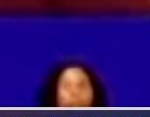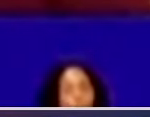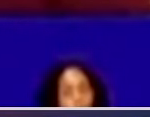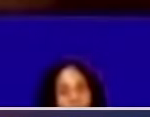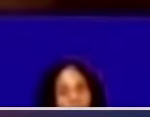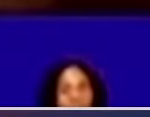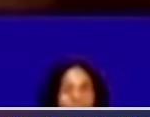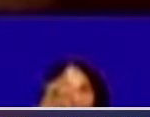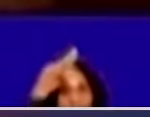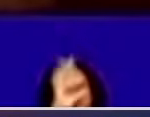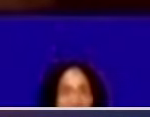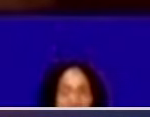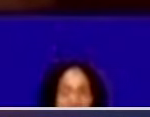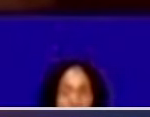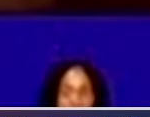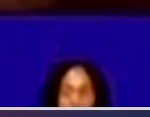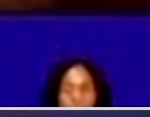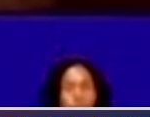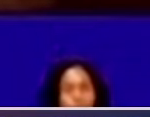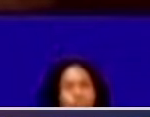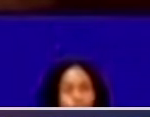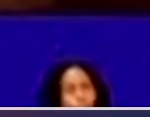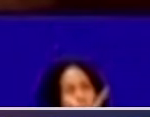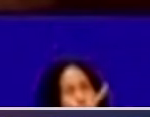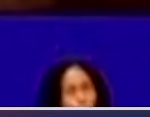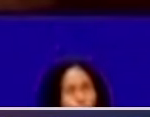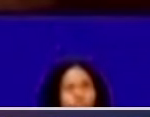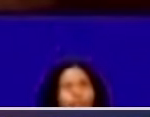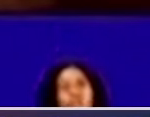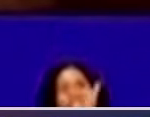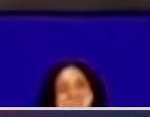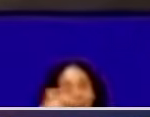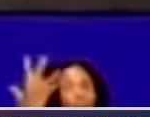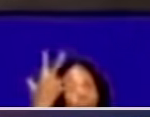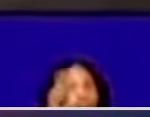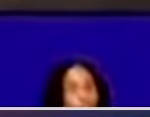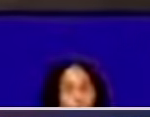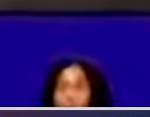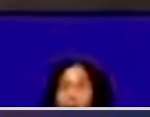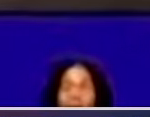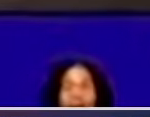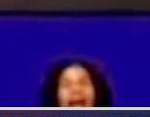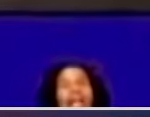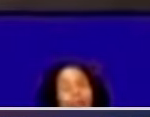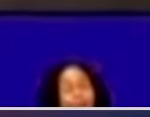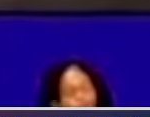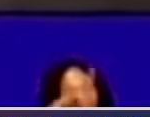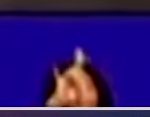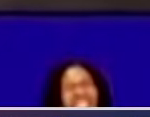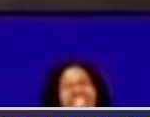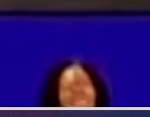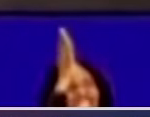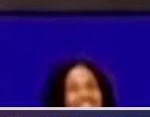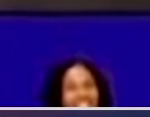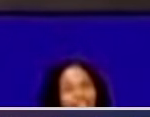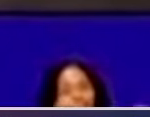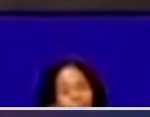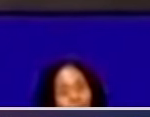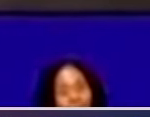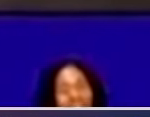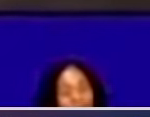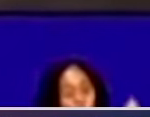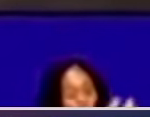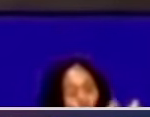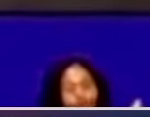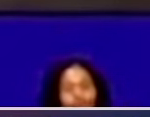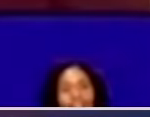And so, you didn't borrow from the DA's manifesto, you took directly from the DA's track record. And that's a good